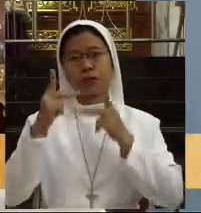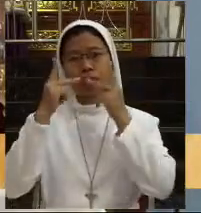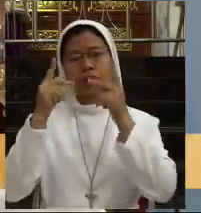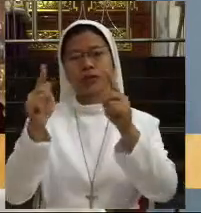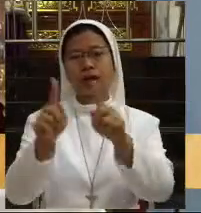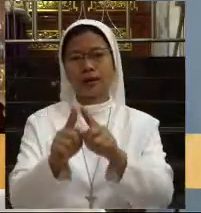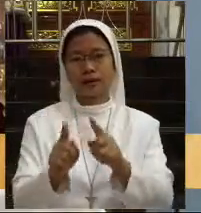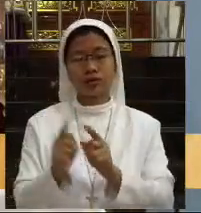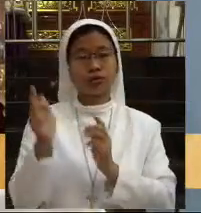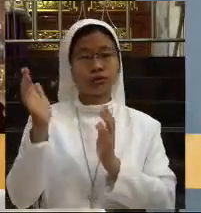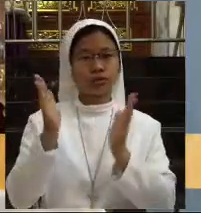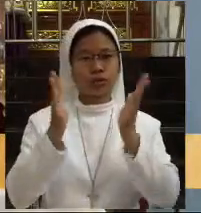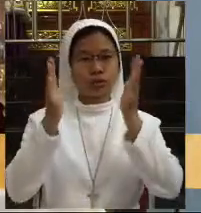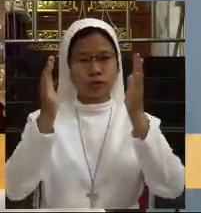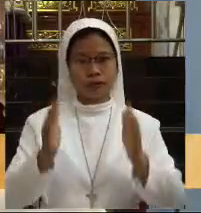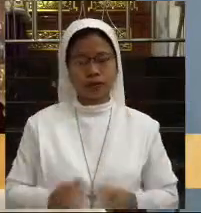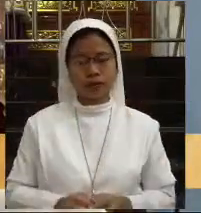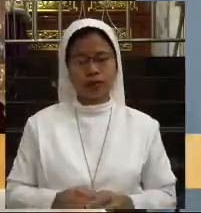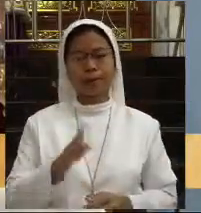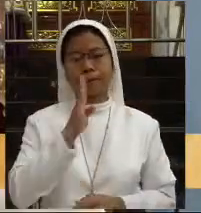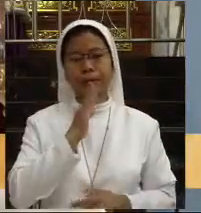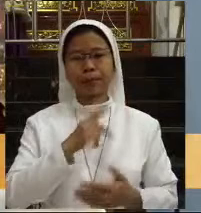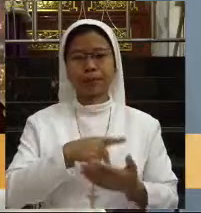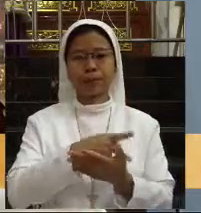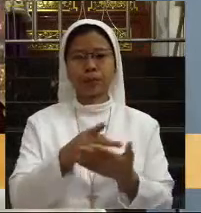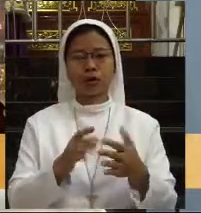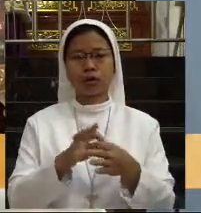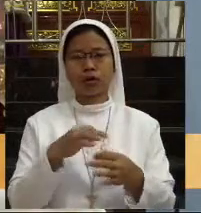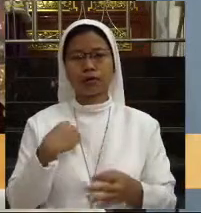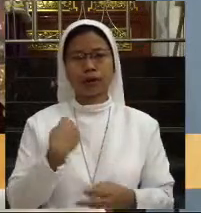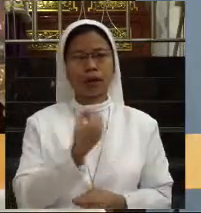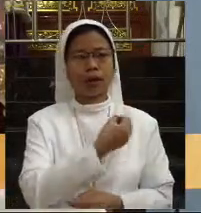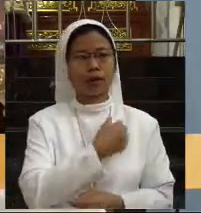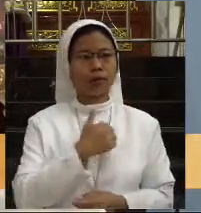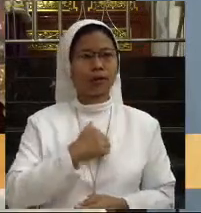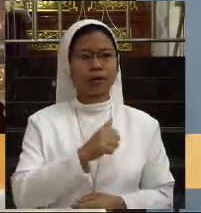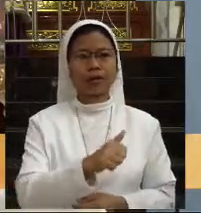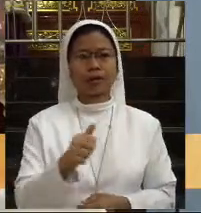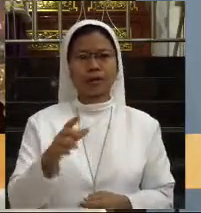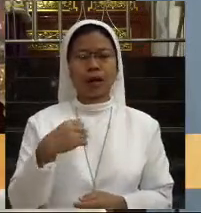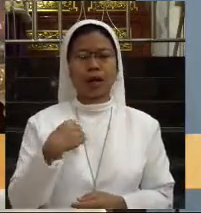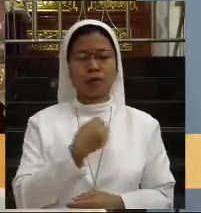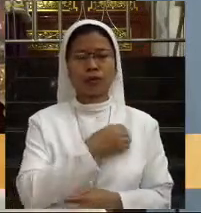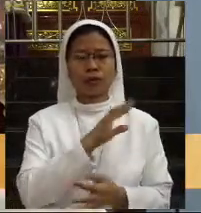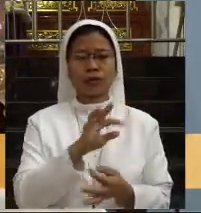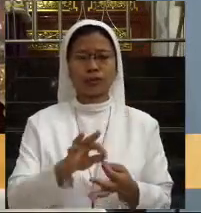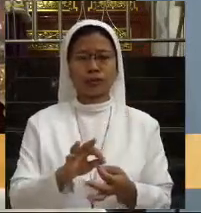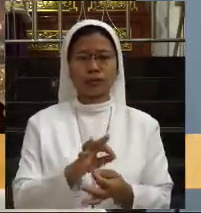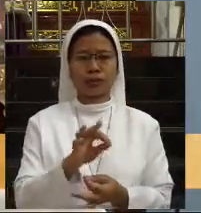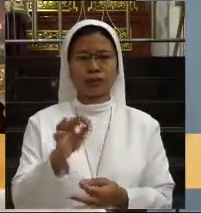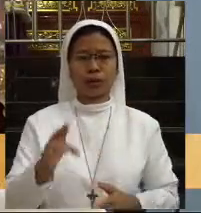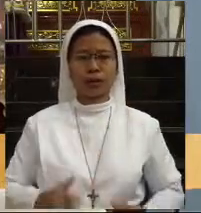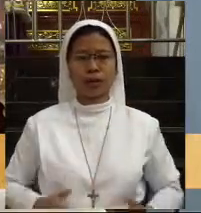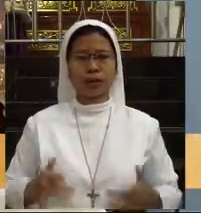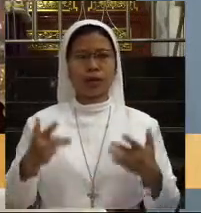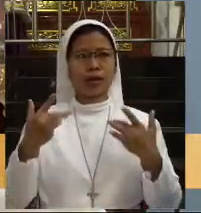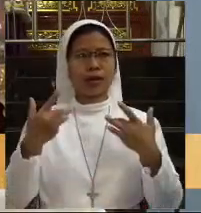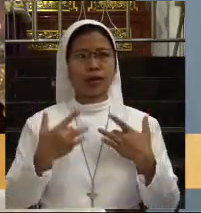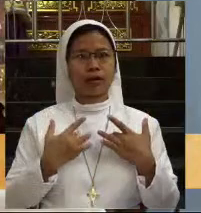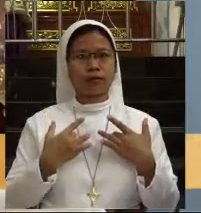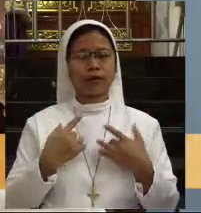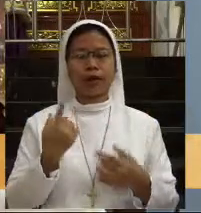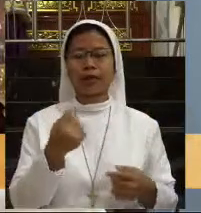they should be part and parcel of our spiritual life. They should be the pillars of